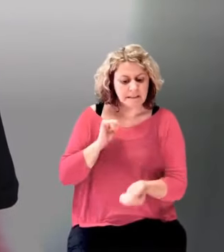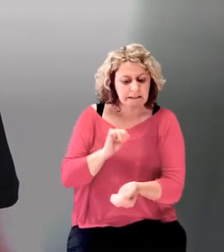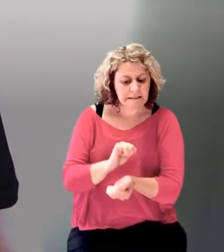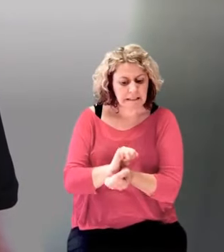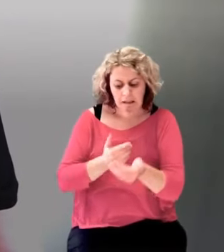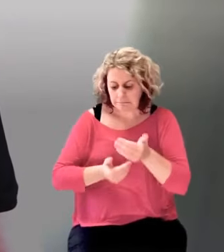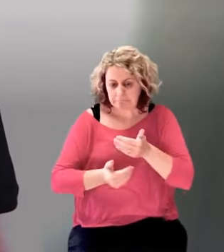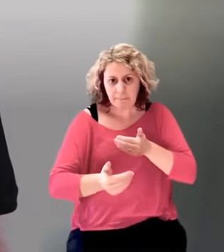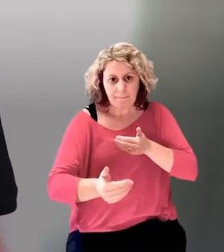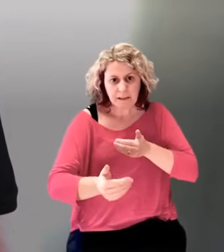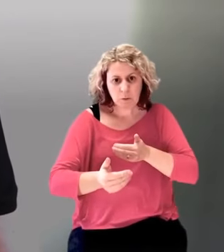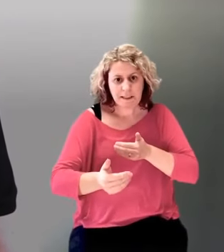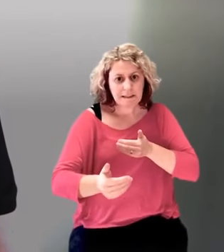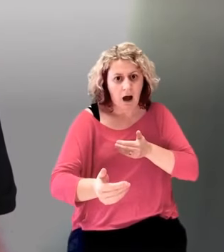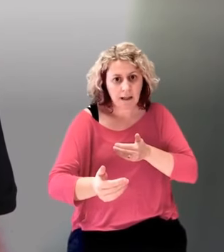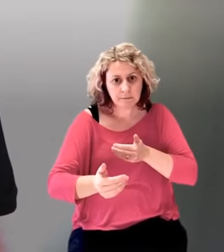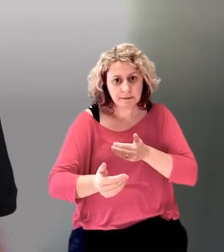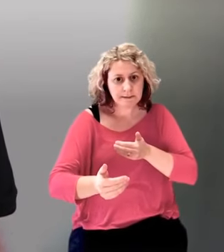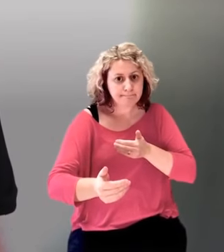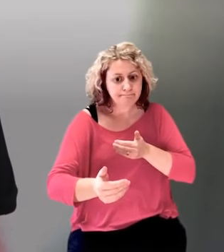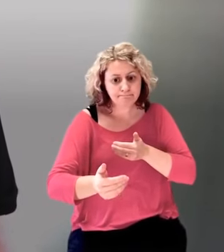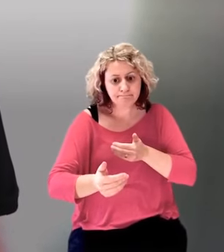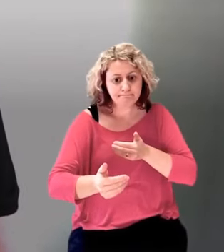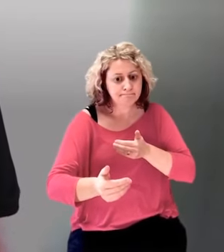Caught in between time,